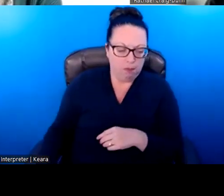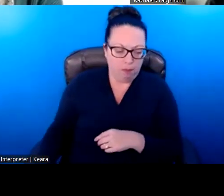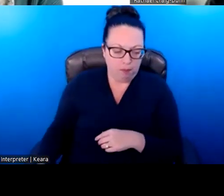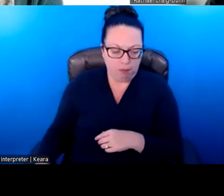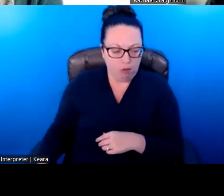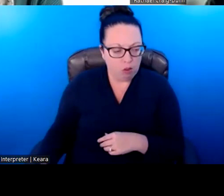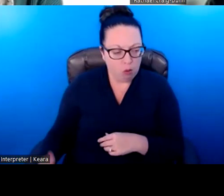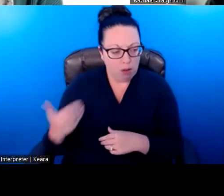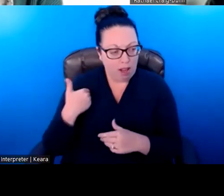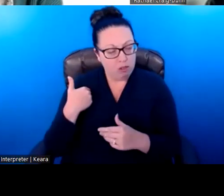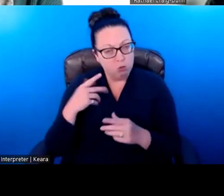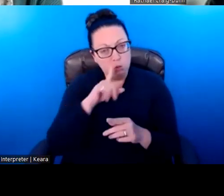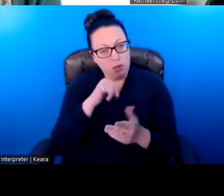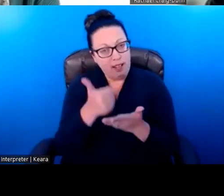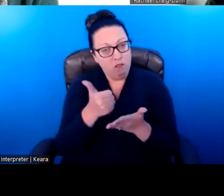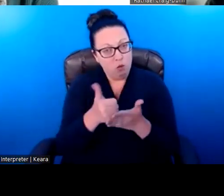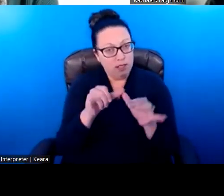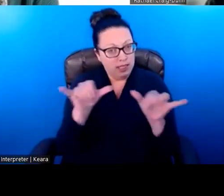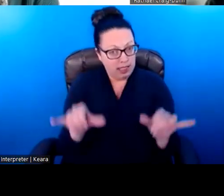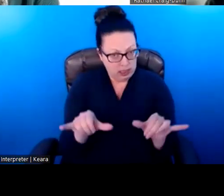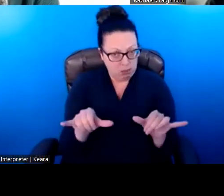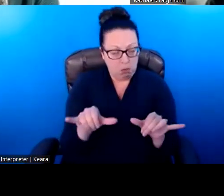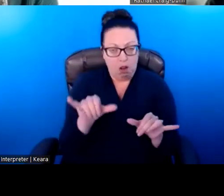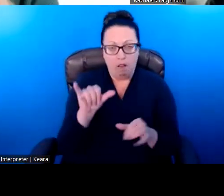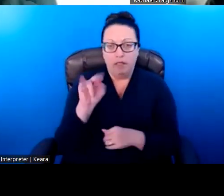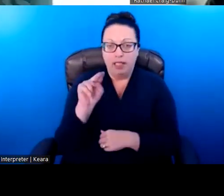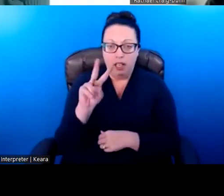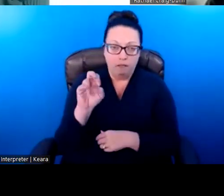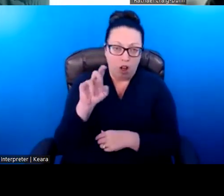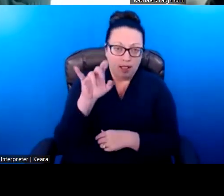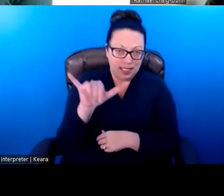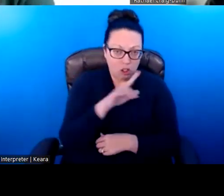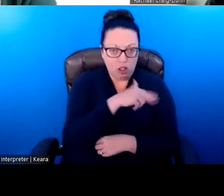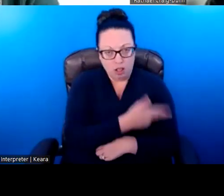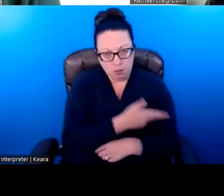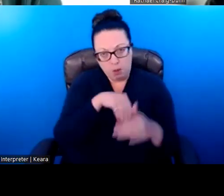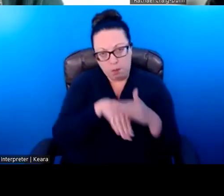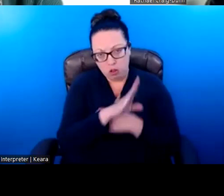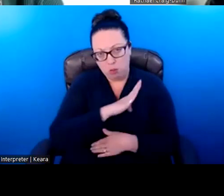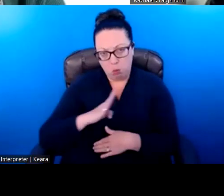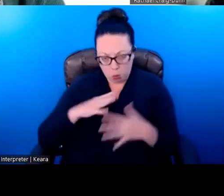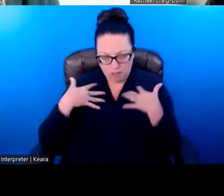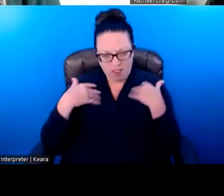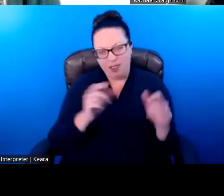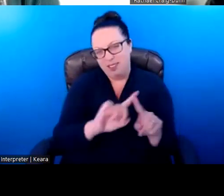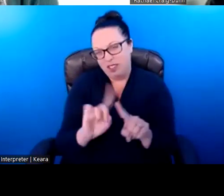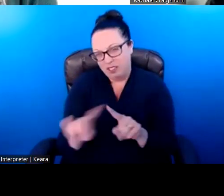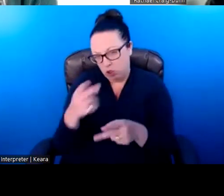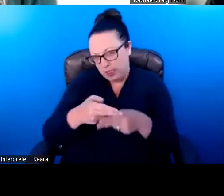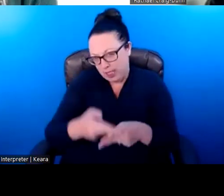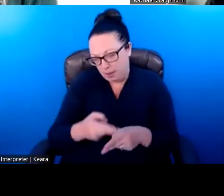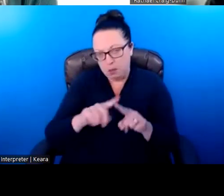pretty helpful system of involuntary hospital admission, Board of Mental Health. There's different names for it, you know. That's